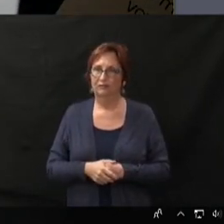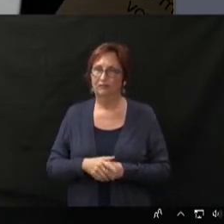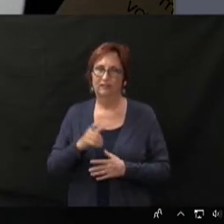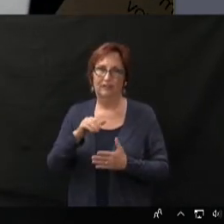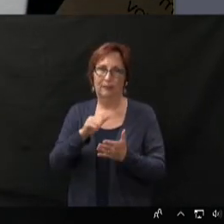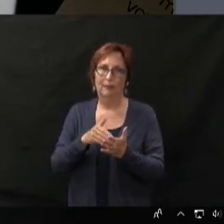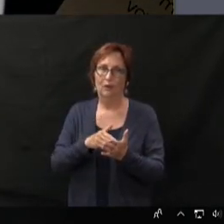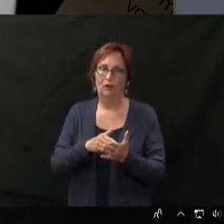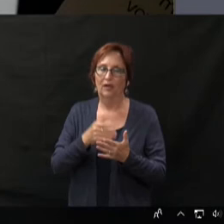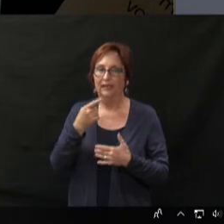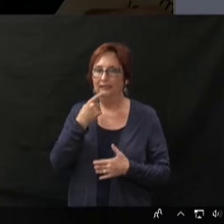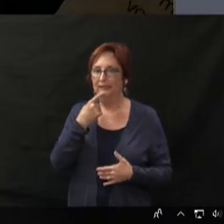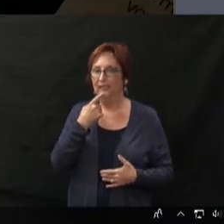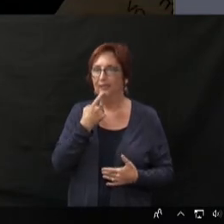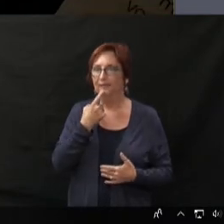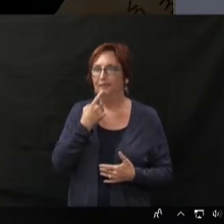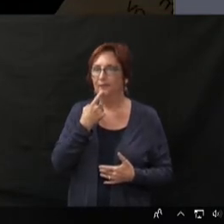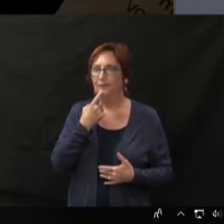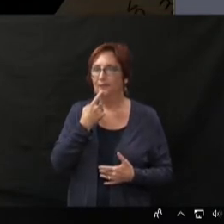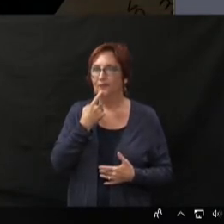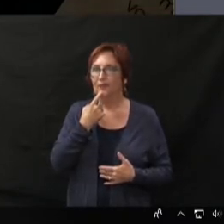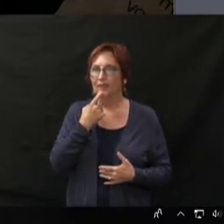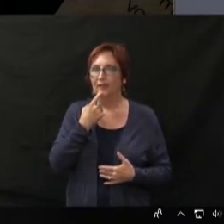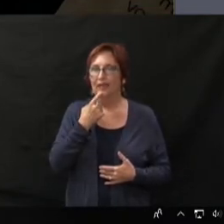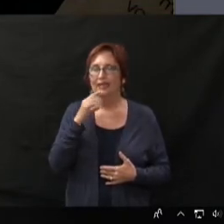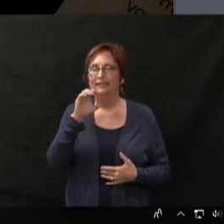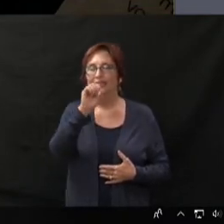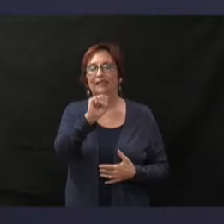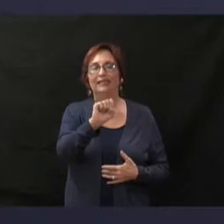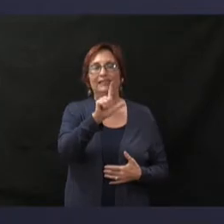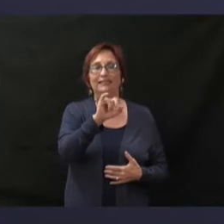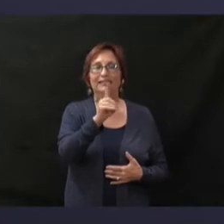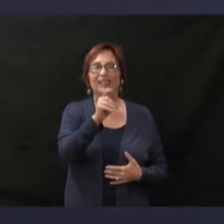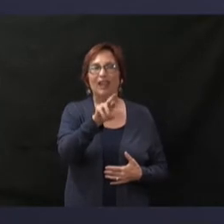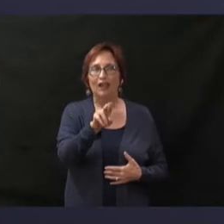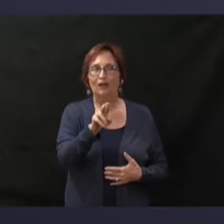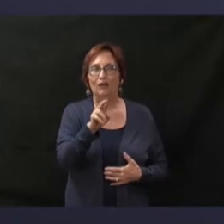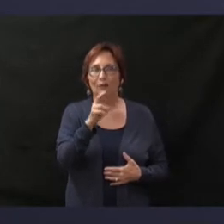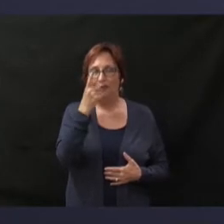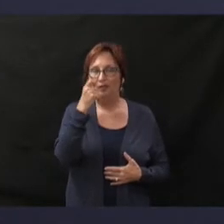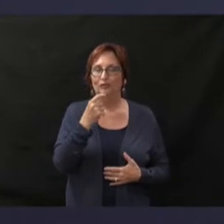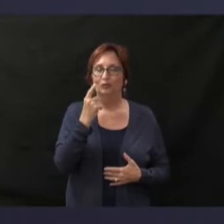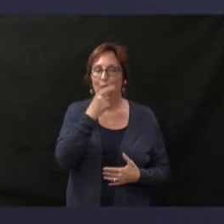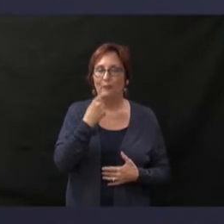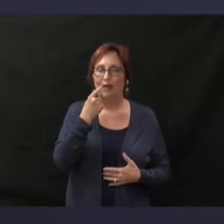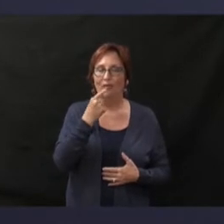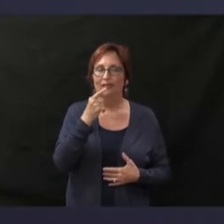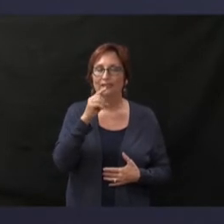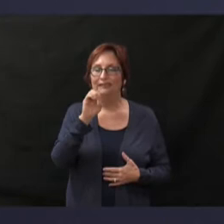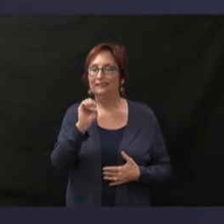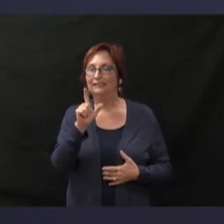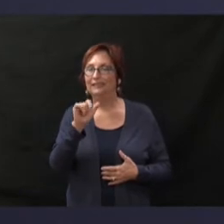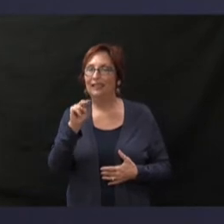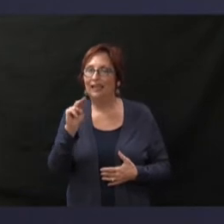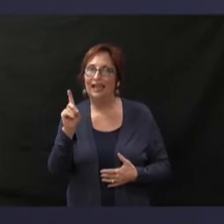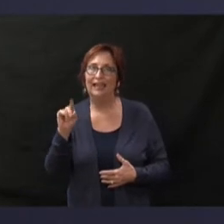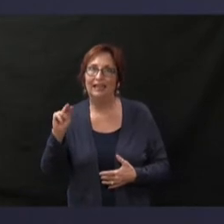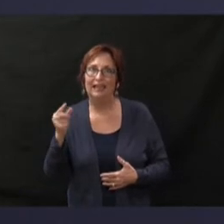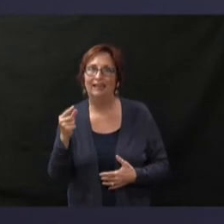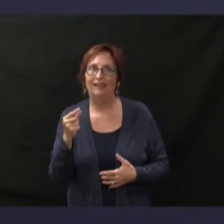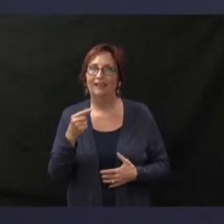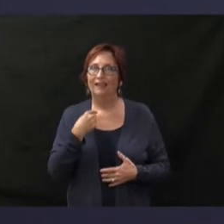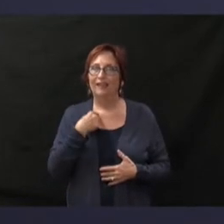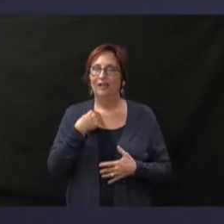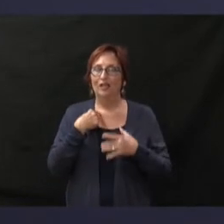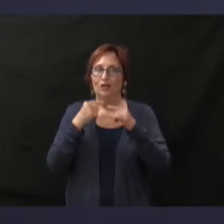kids it's a slider because your mouth is sliding. And it's going to say, you're going to say, oi. You start out little and get